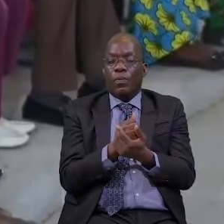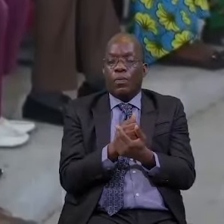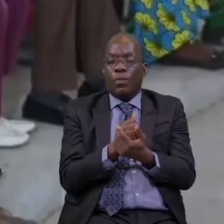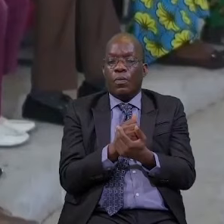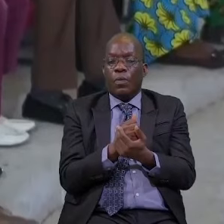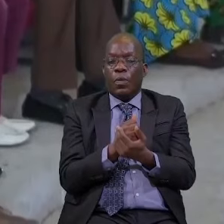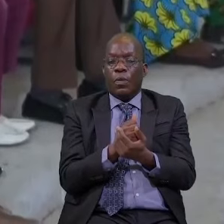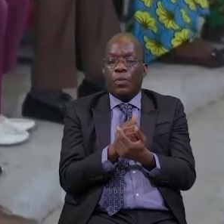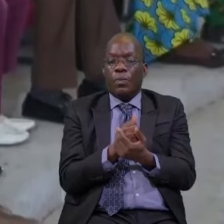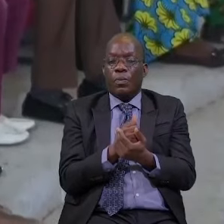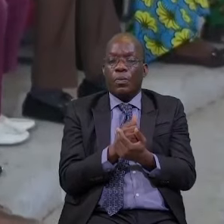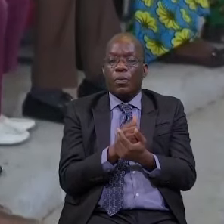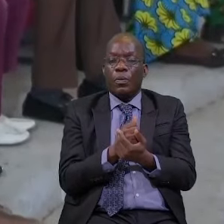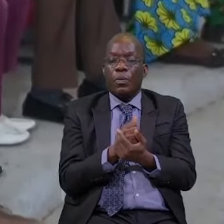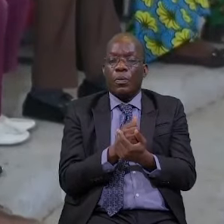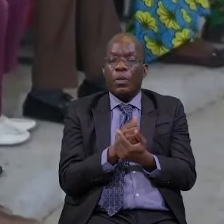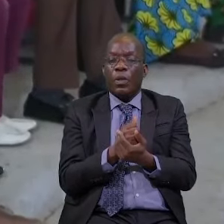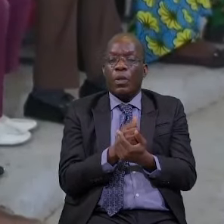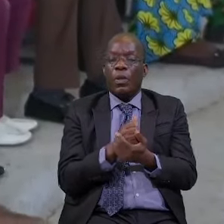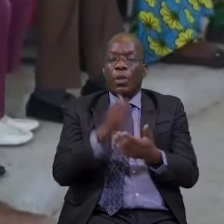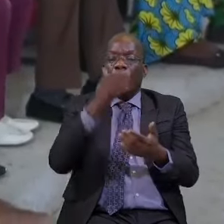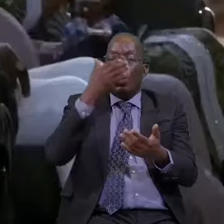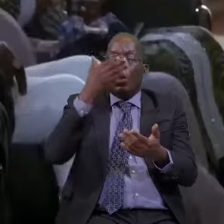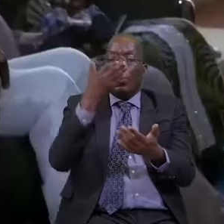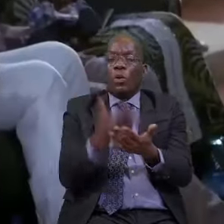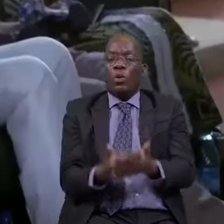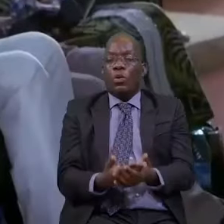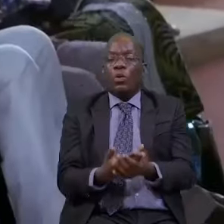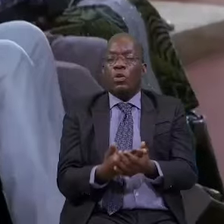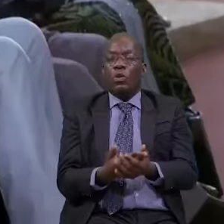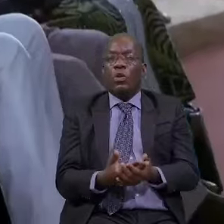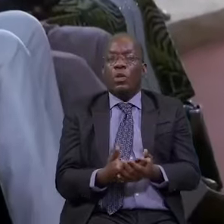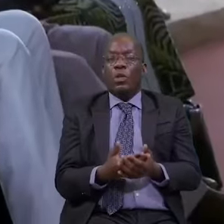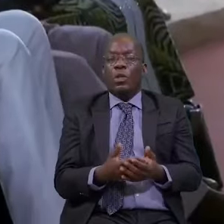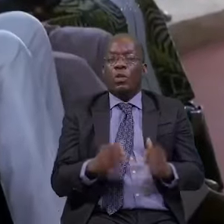good thunderous amen. Amen.